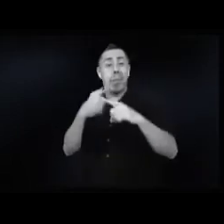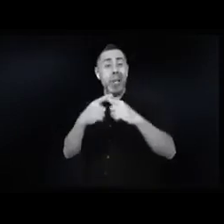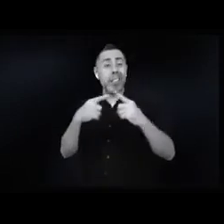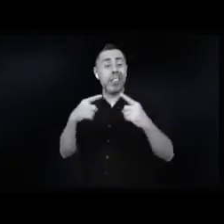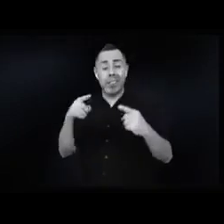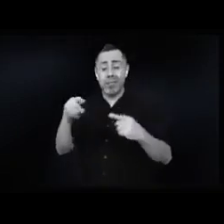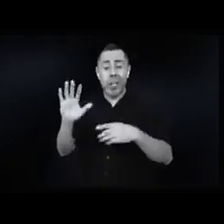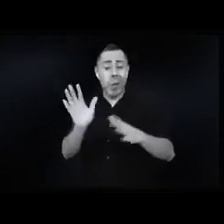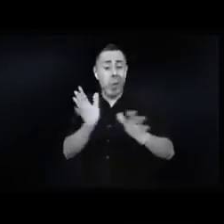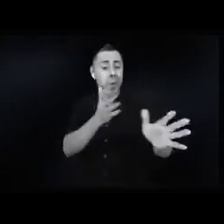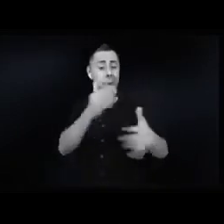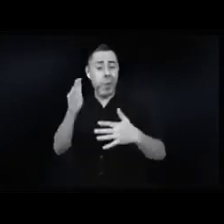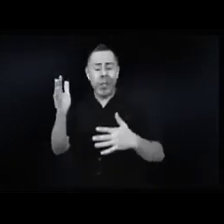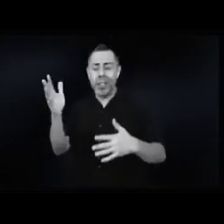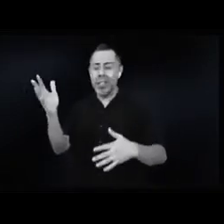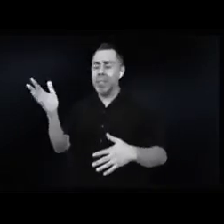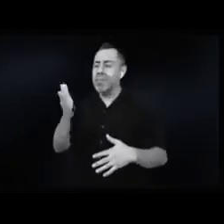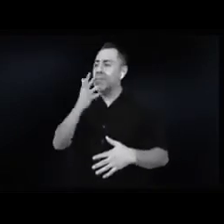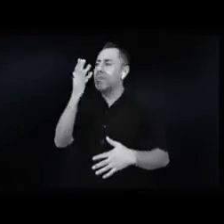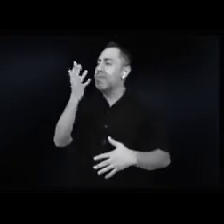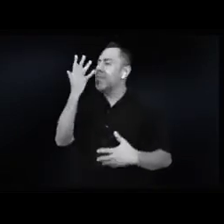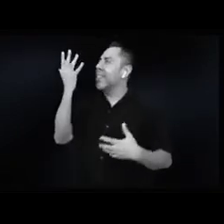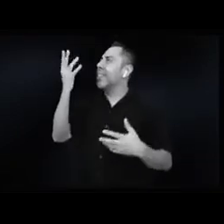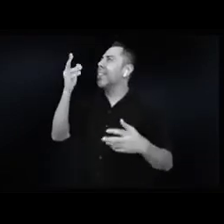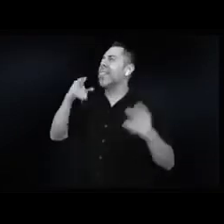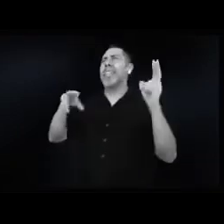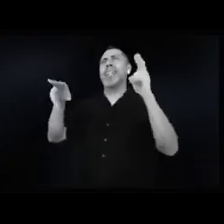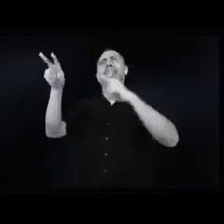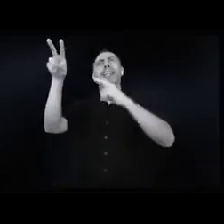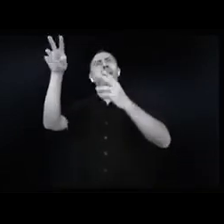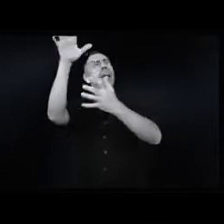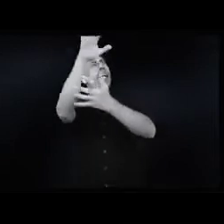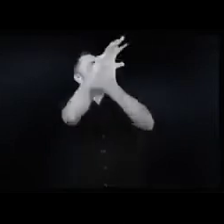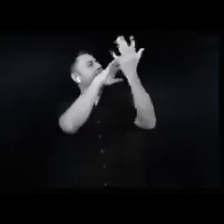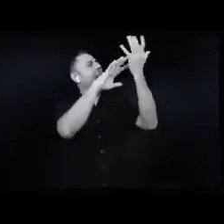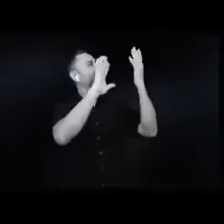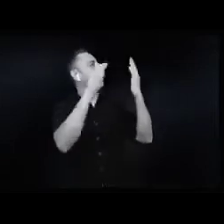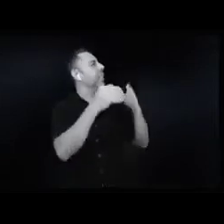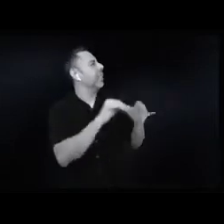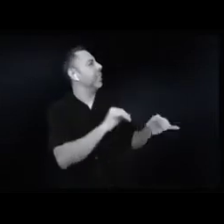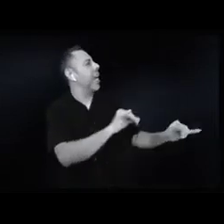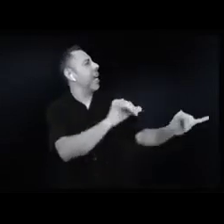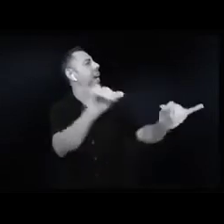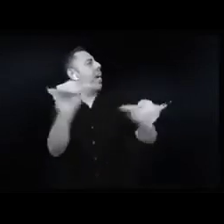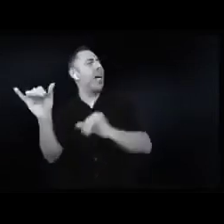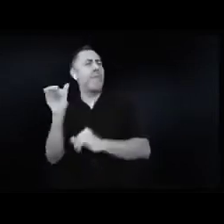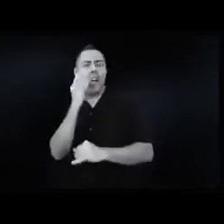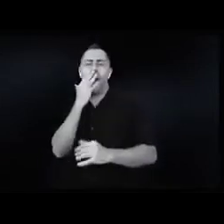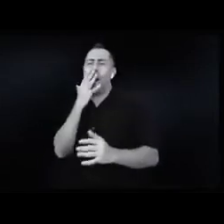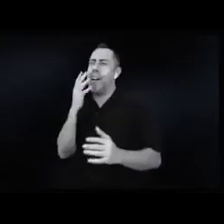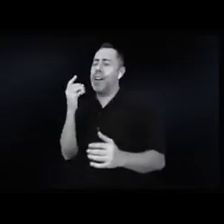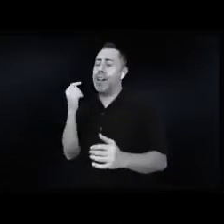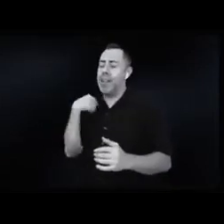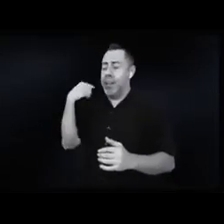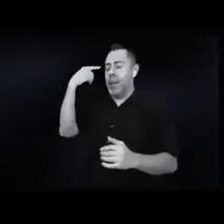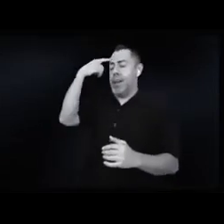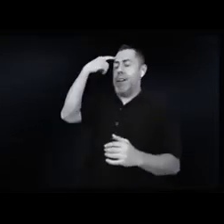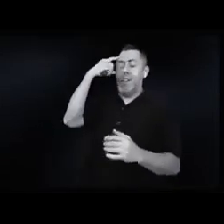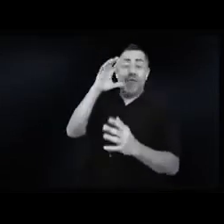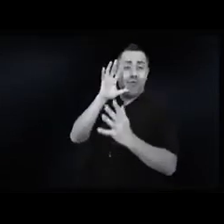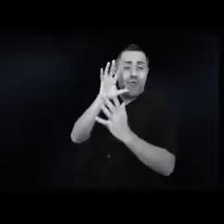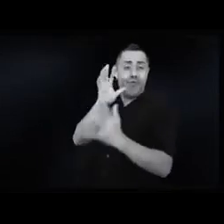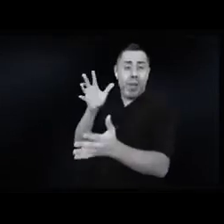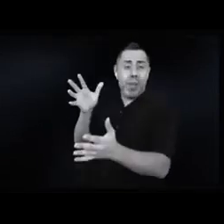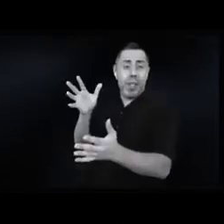and kind of appeared that same color as the leaves, and I started to think about my grandmother, and all of a sudden it was like we were